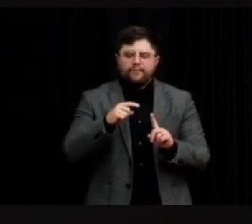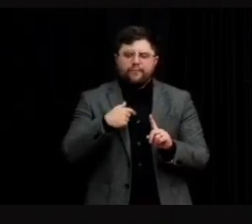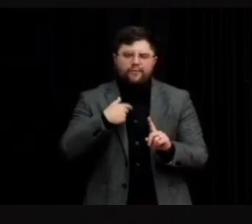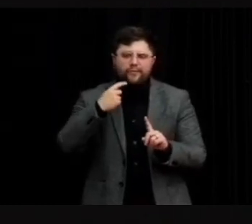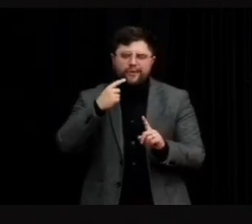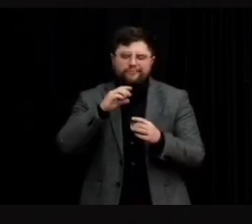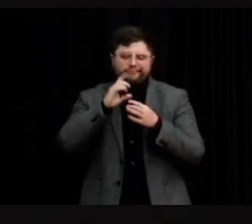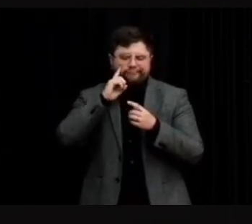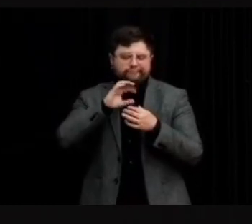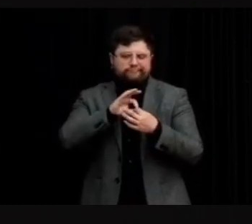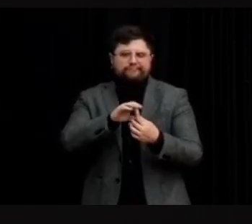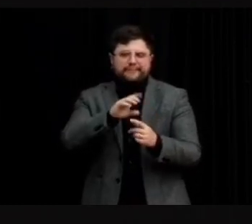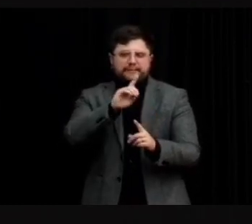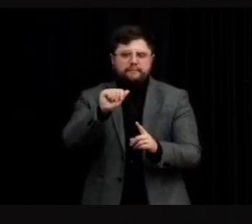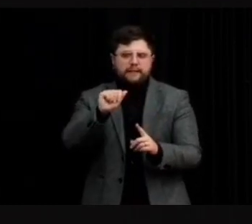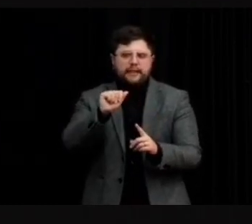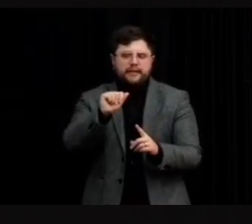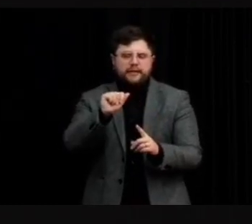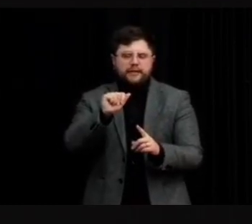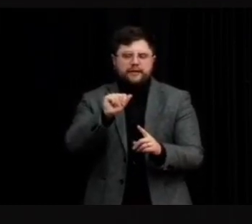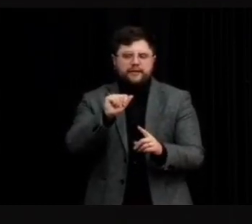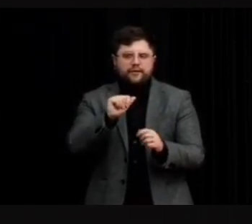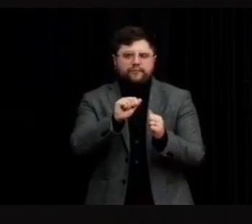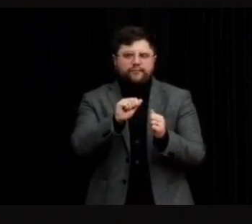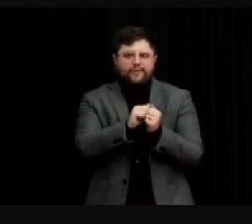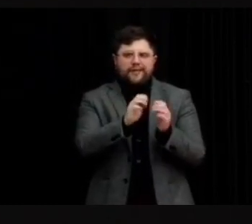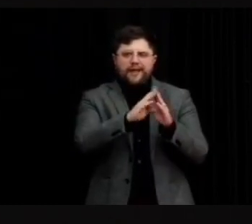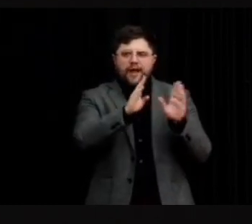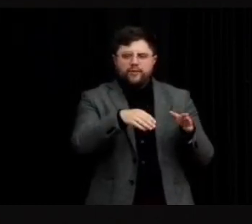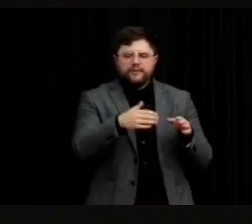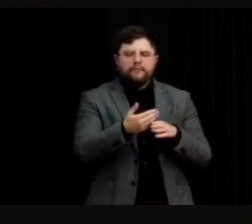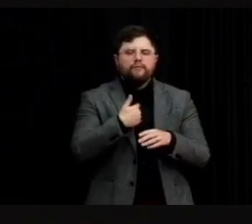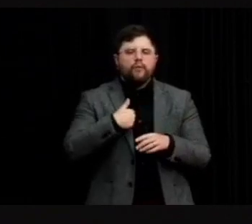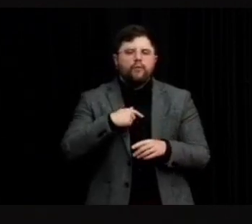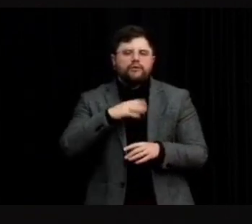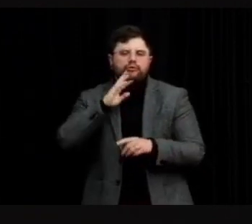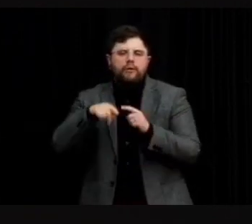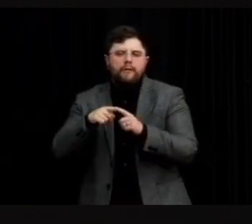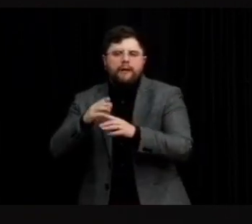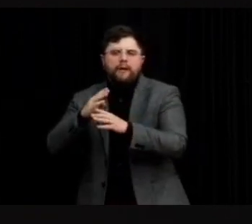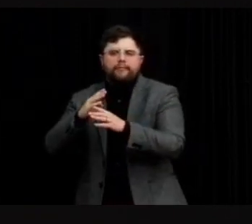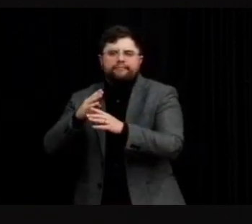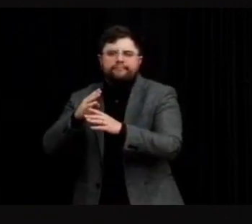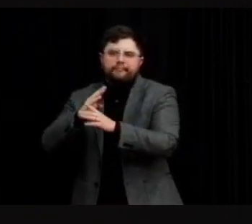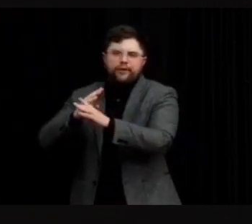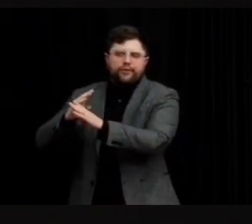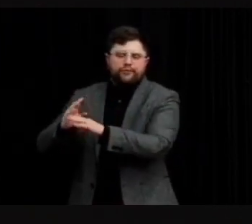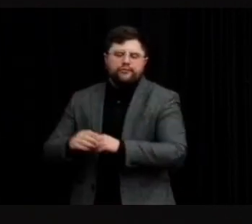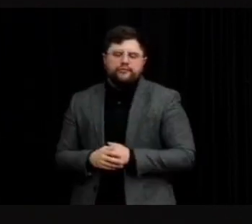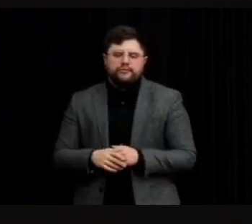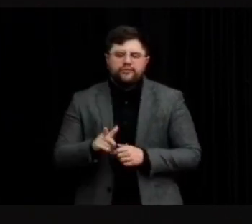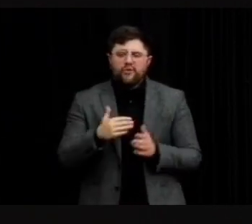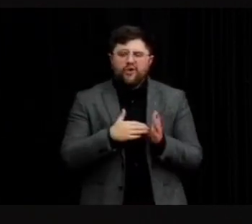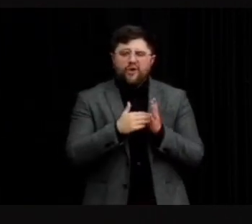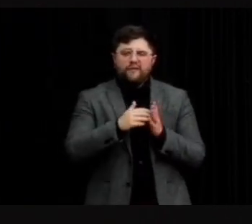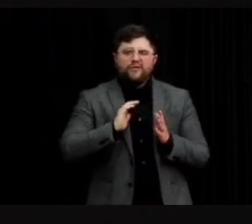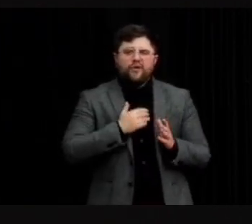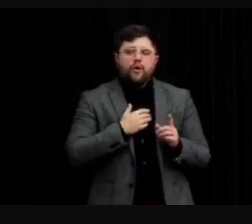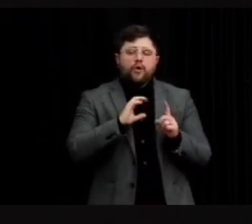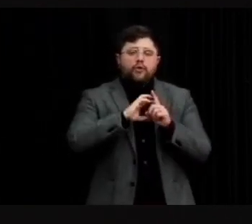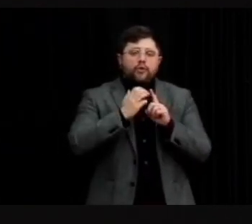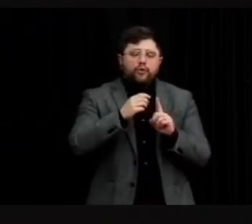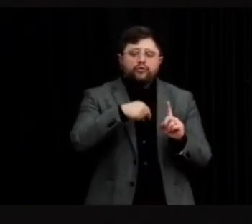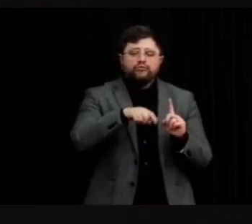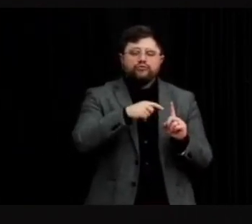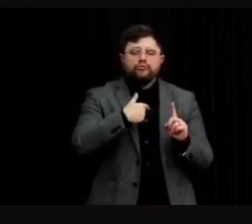about disability in housing before we jump into thinking about barriers to that. I think oftentimes in our culture, when we think